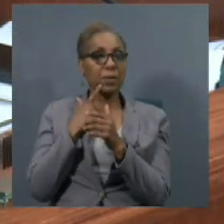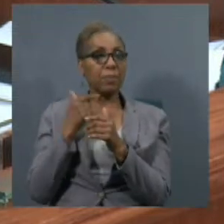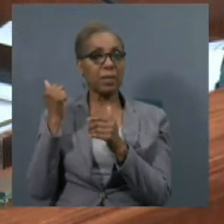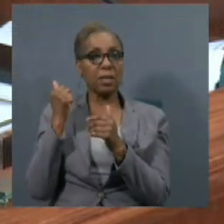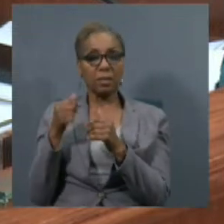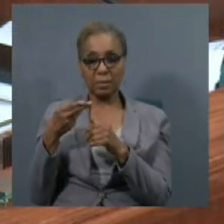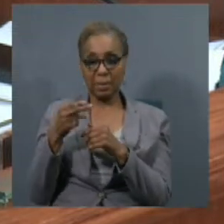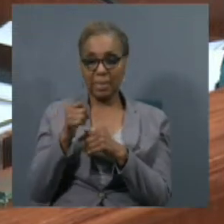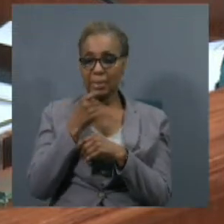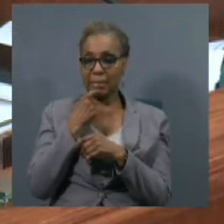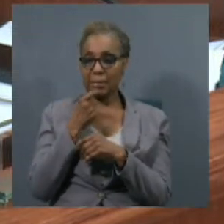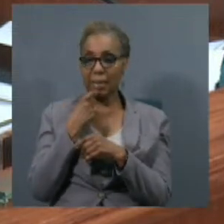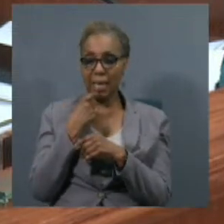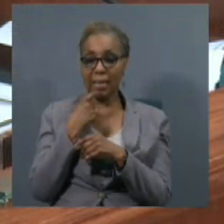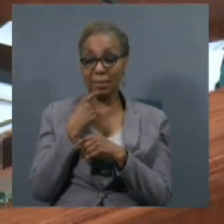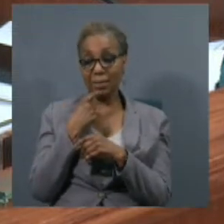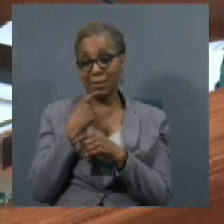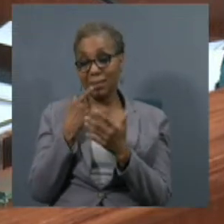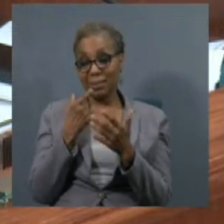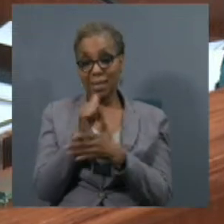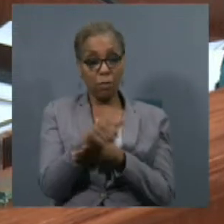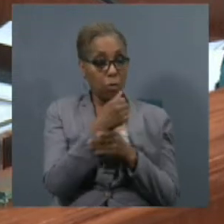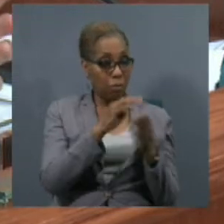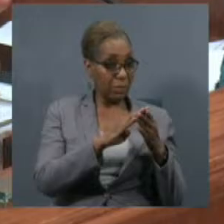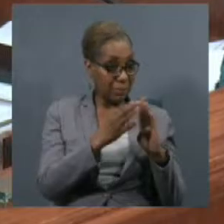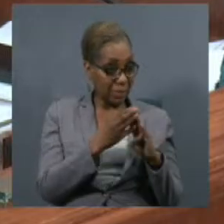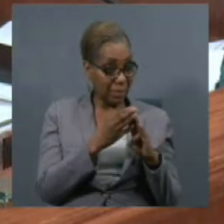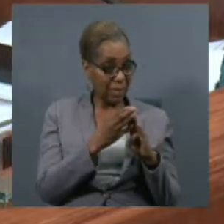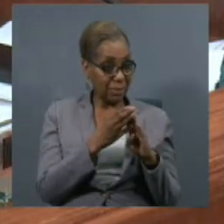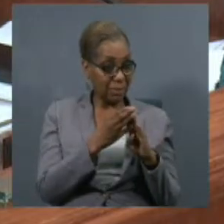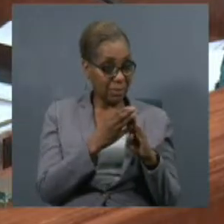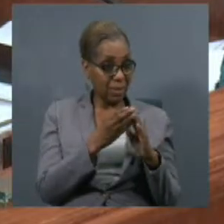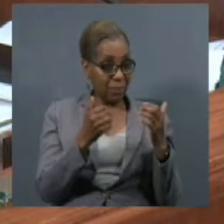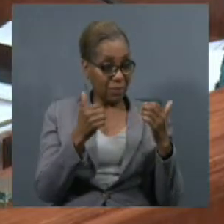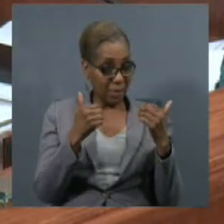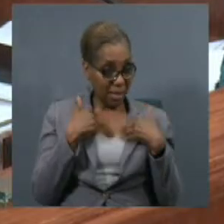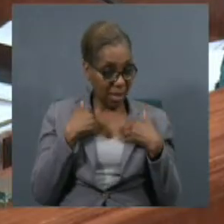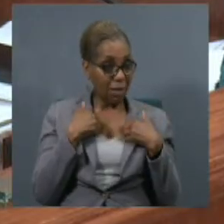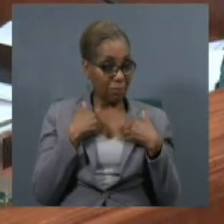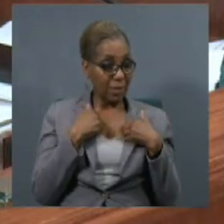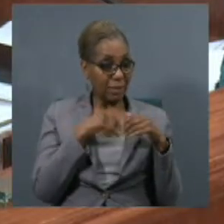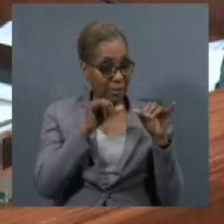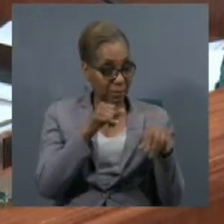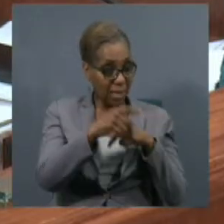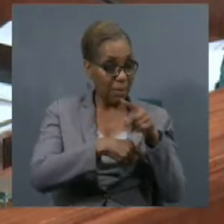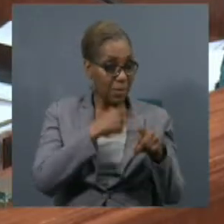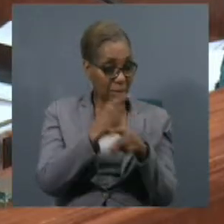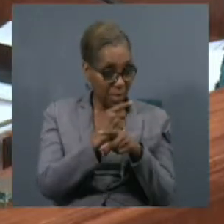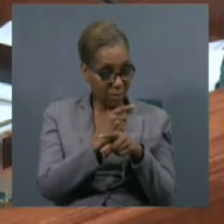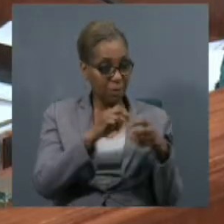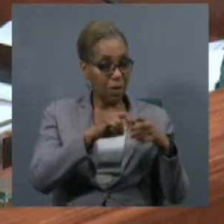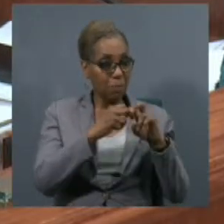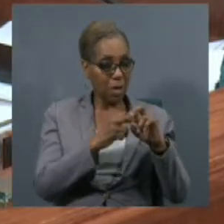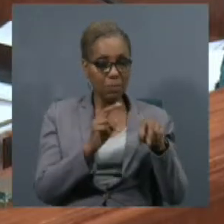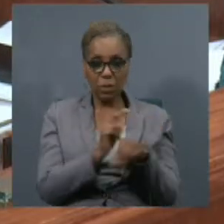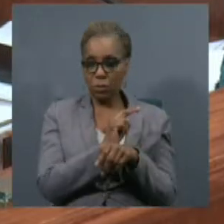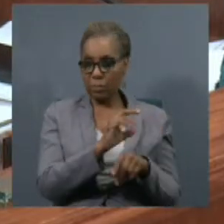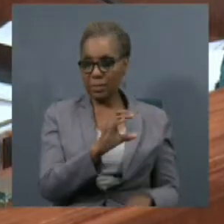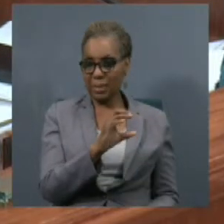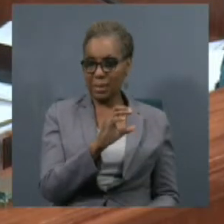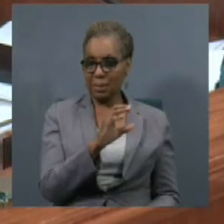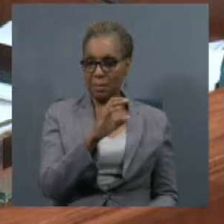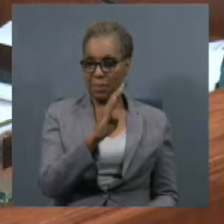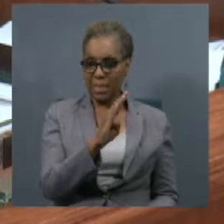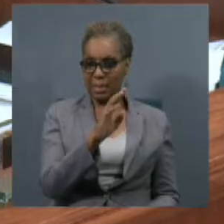because he said that virtually all other cities that run into an issue of this nature use CDBG funds. Nick pointed out